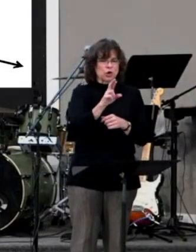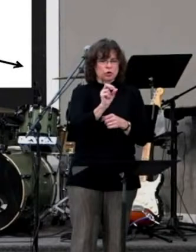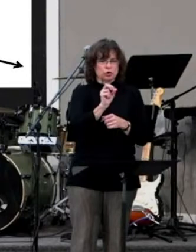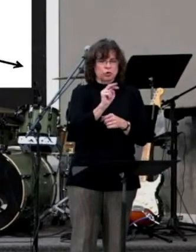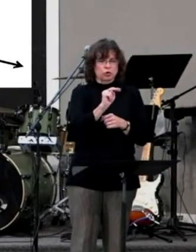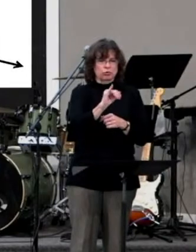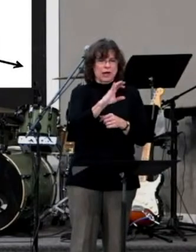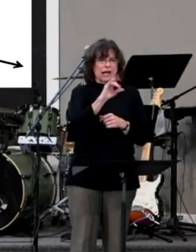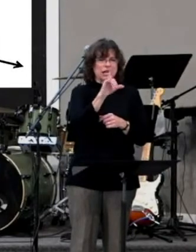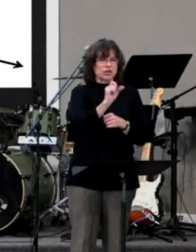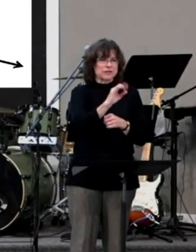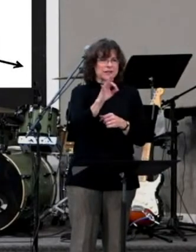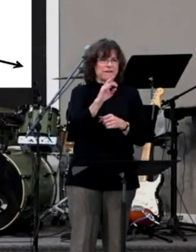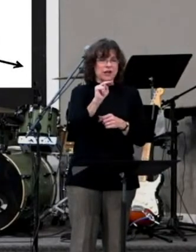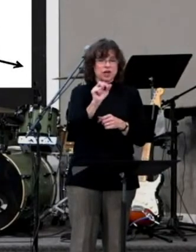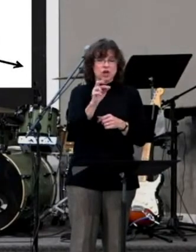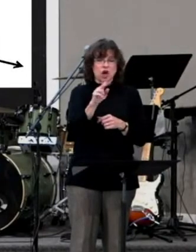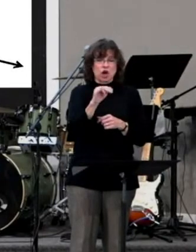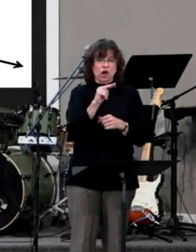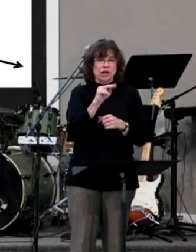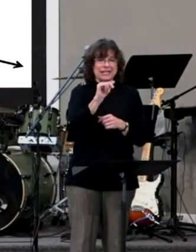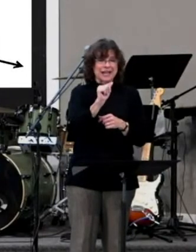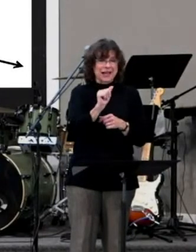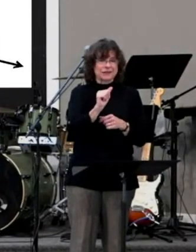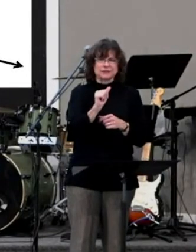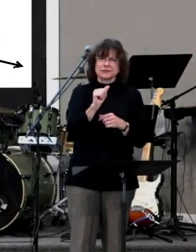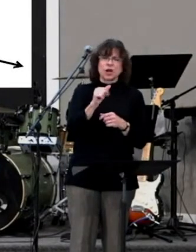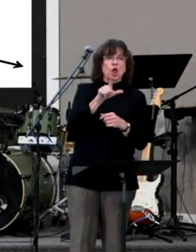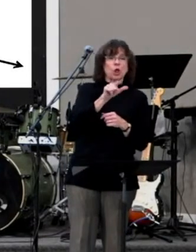says, Aslan, you're bigger. He's like, yep.